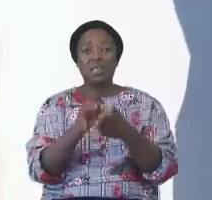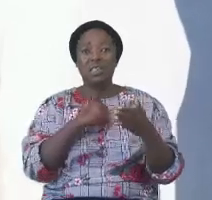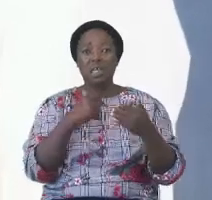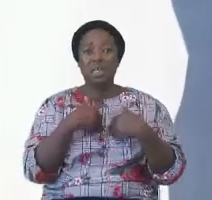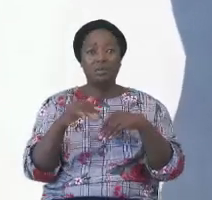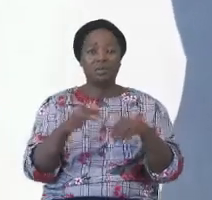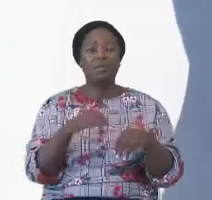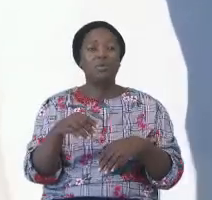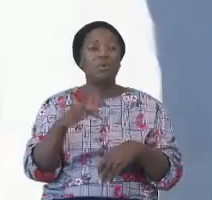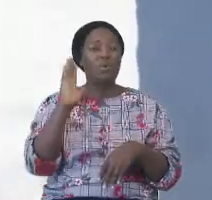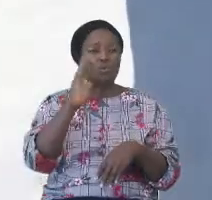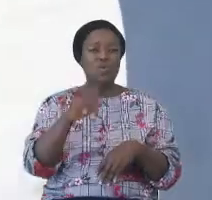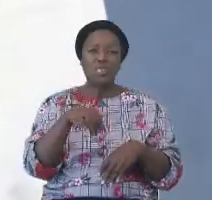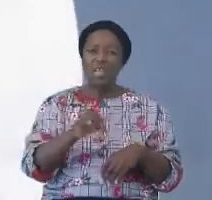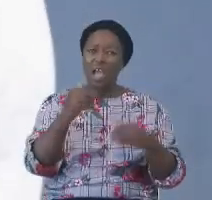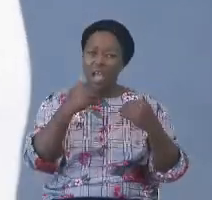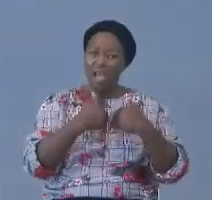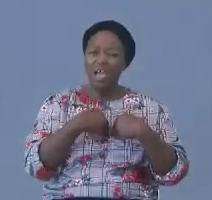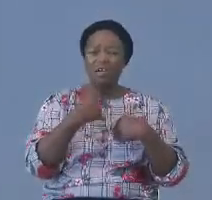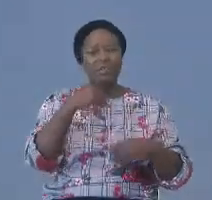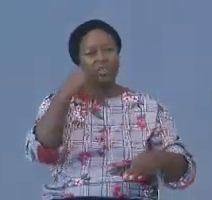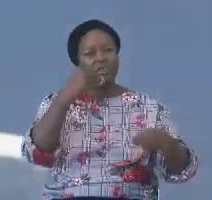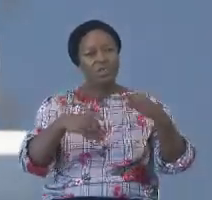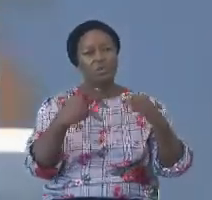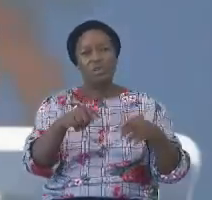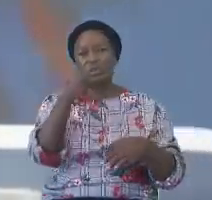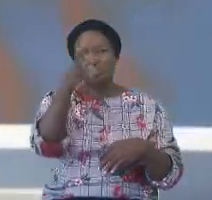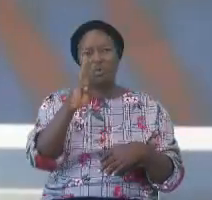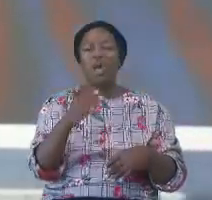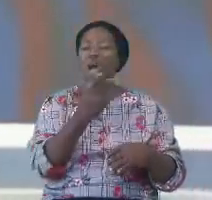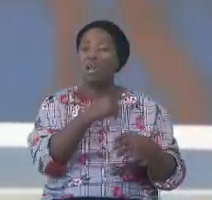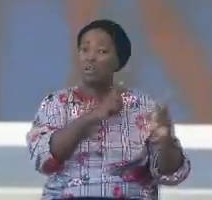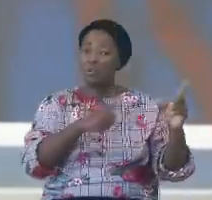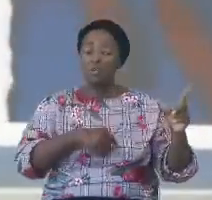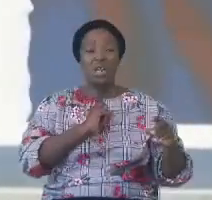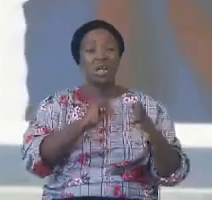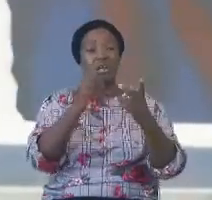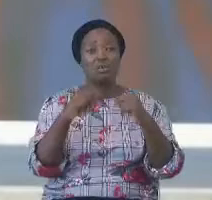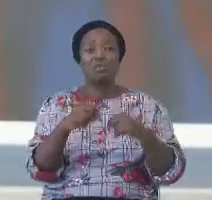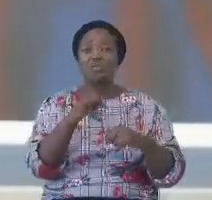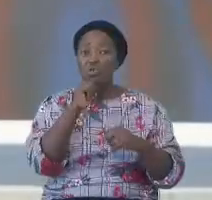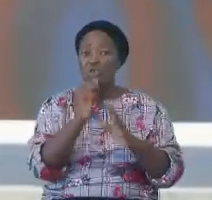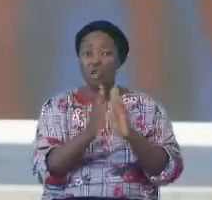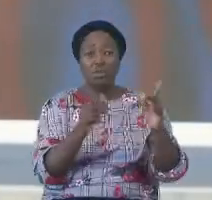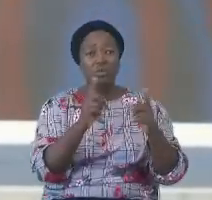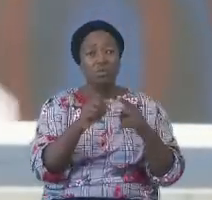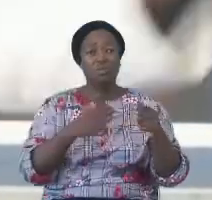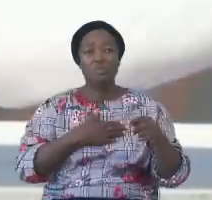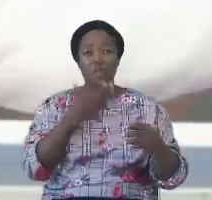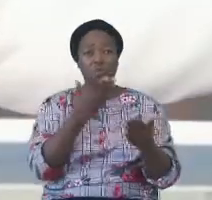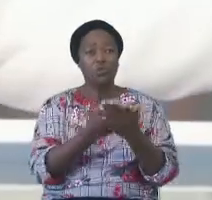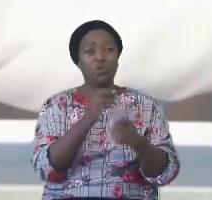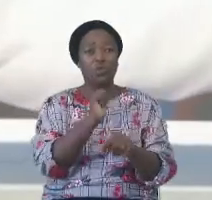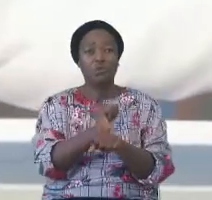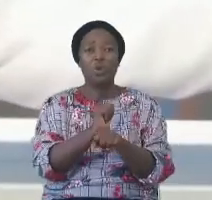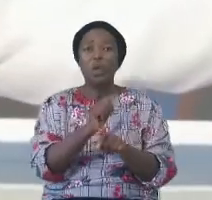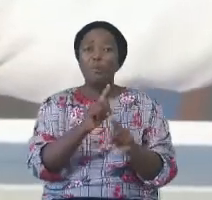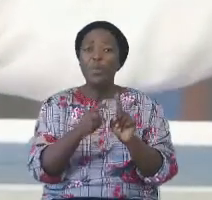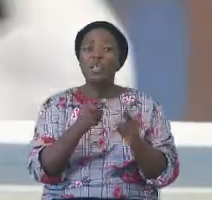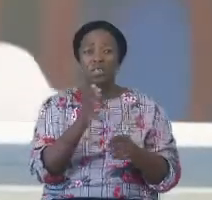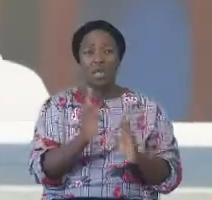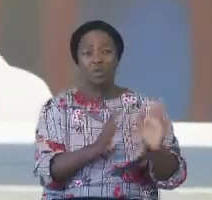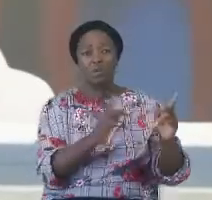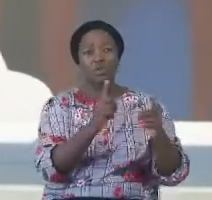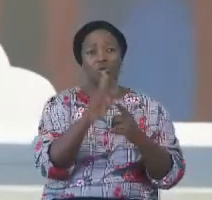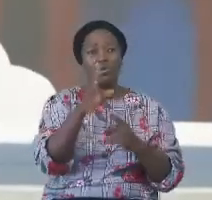done the sinful things i have done were still and the judgment of god and lord i